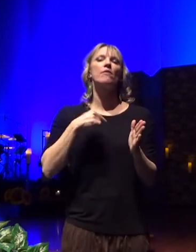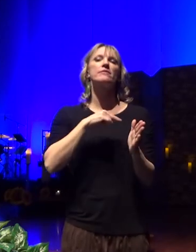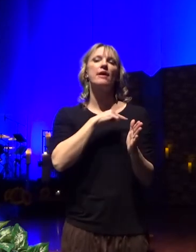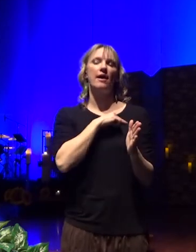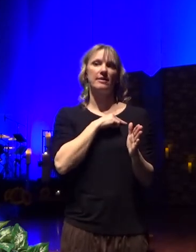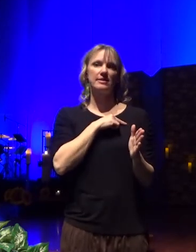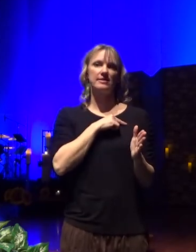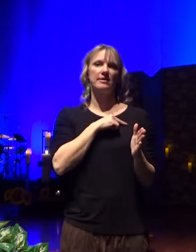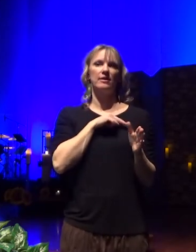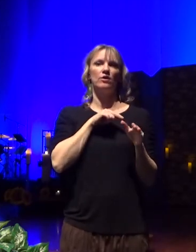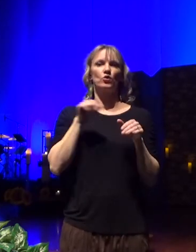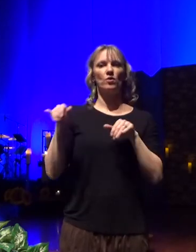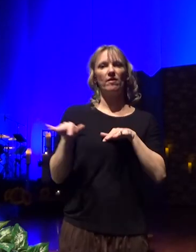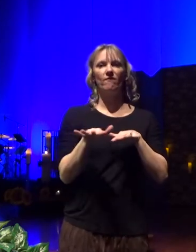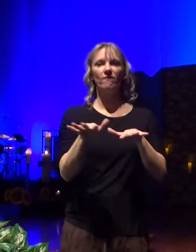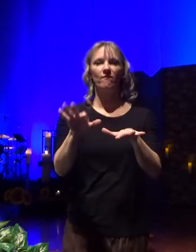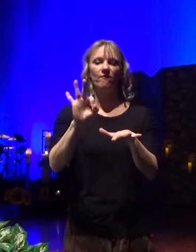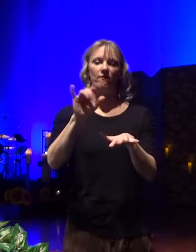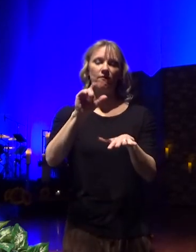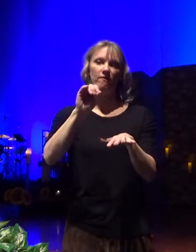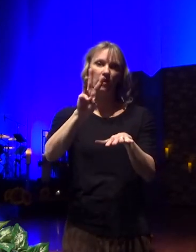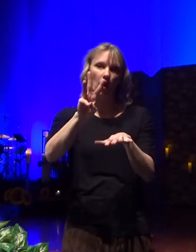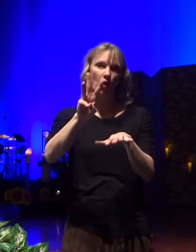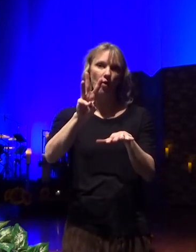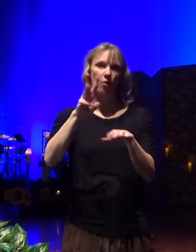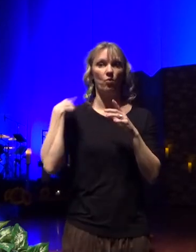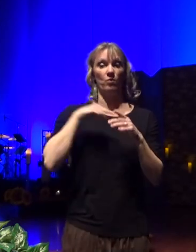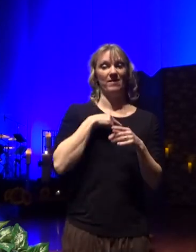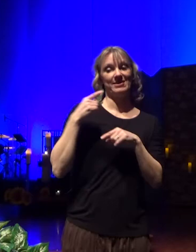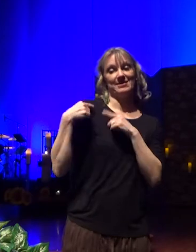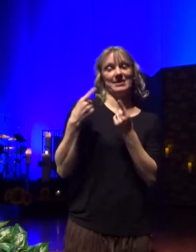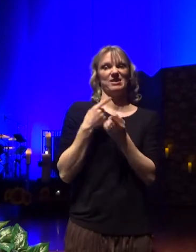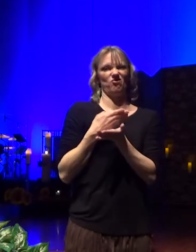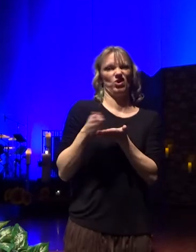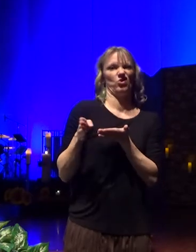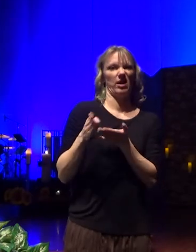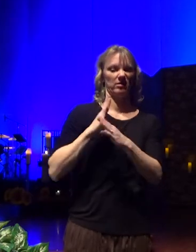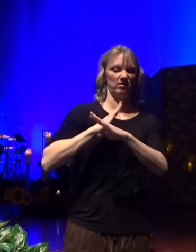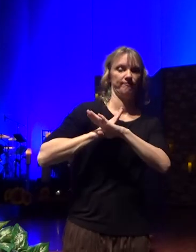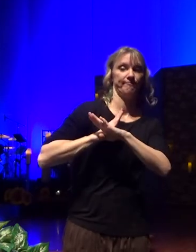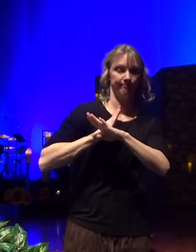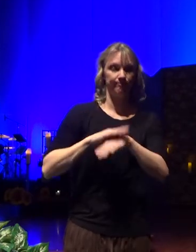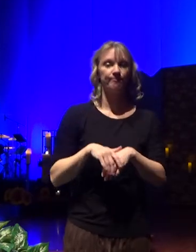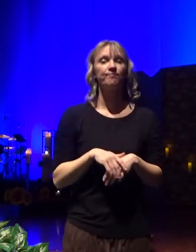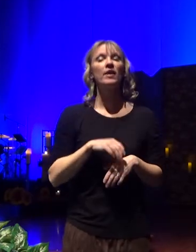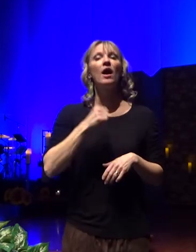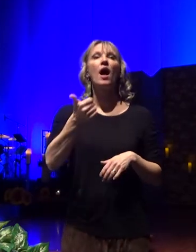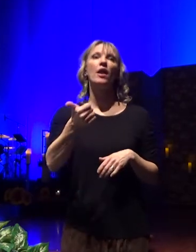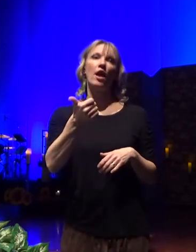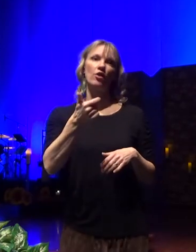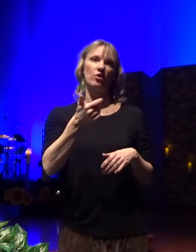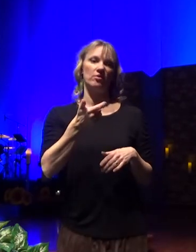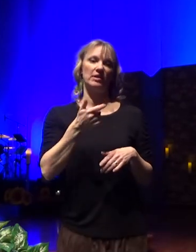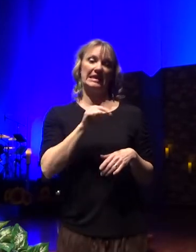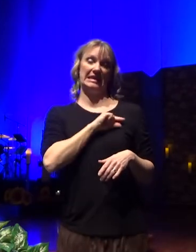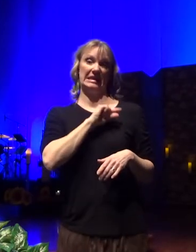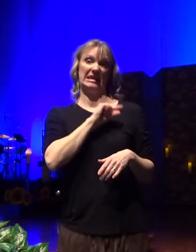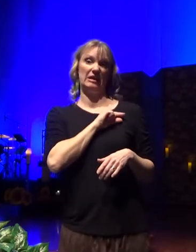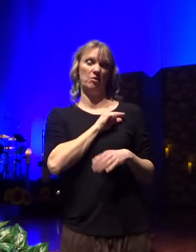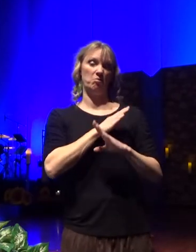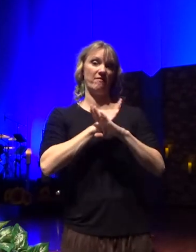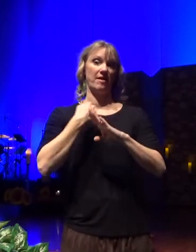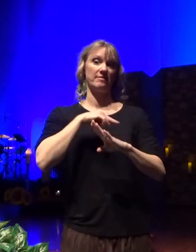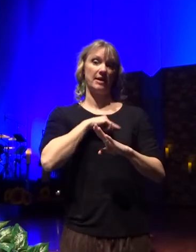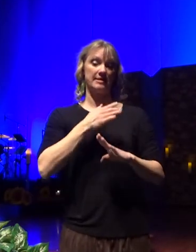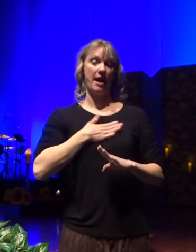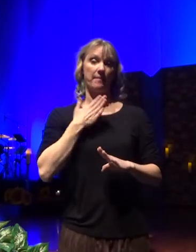us back into that flow that we've rejected ourselves from. Another subtle way that self-guilt can keep